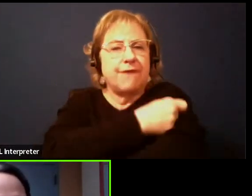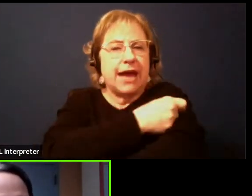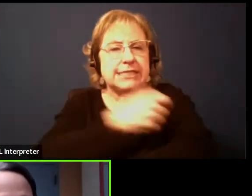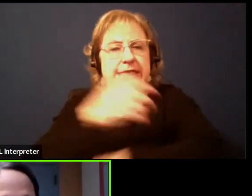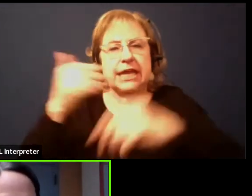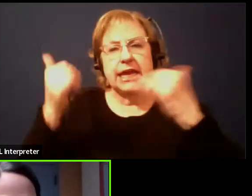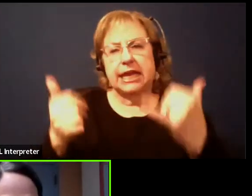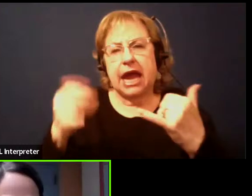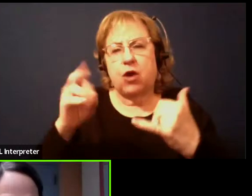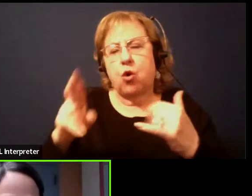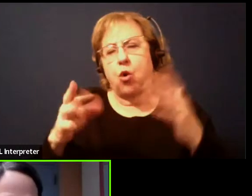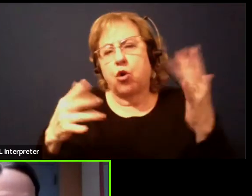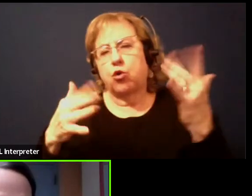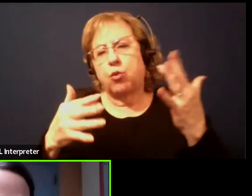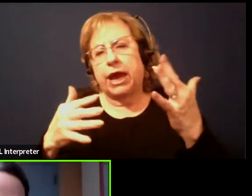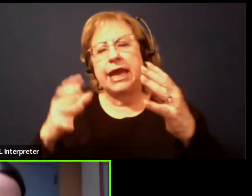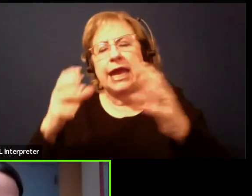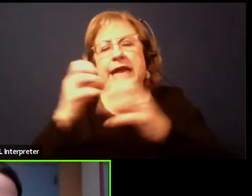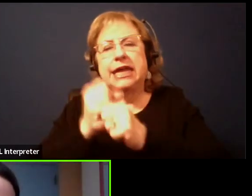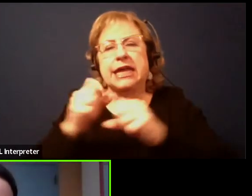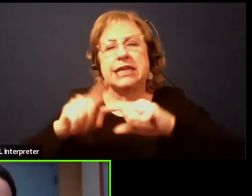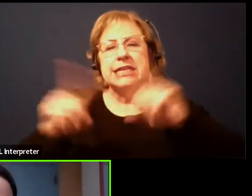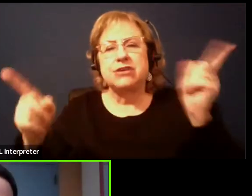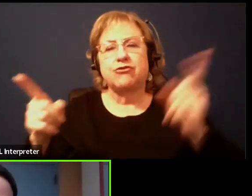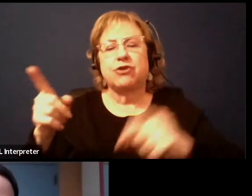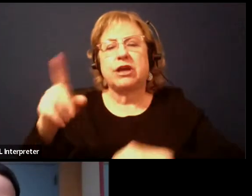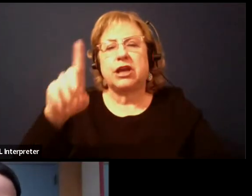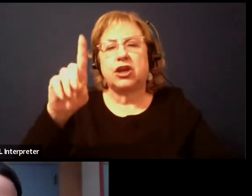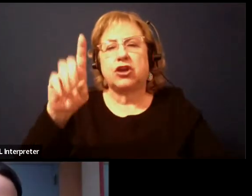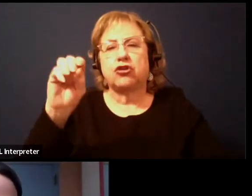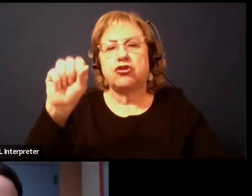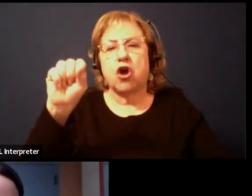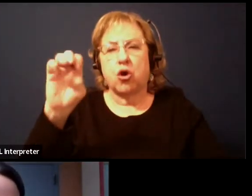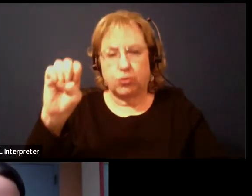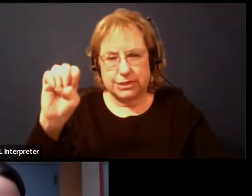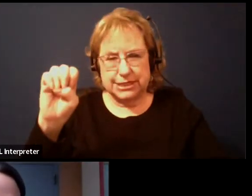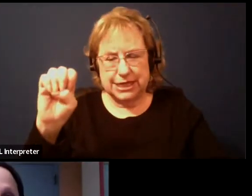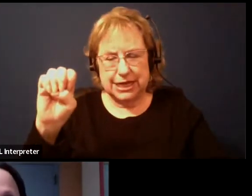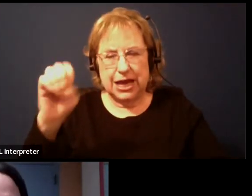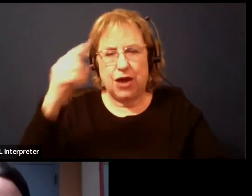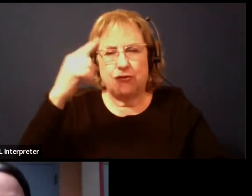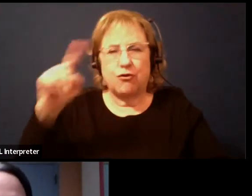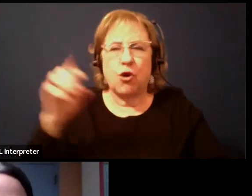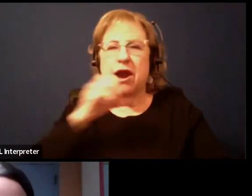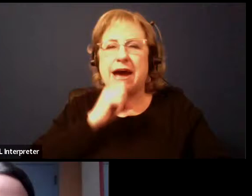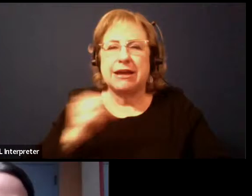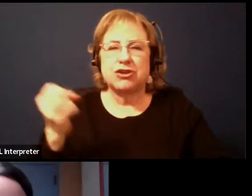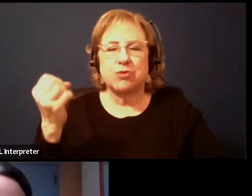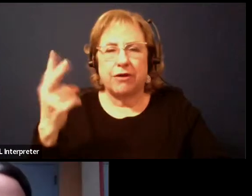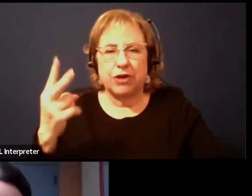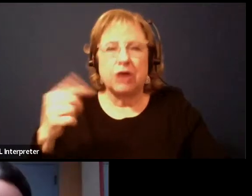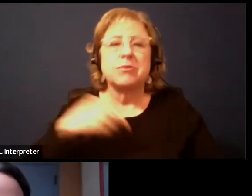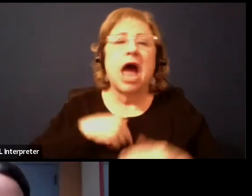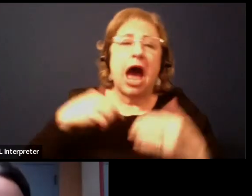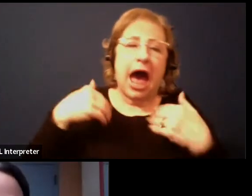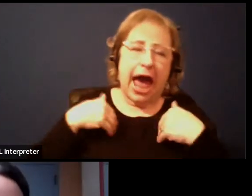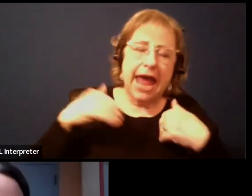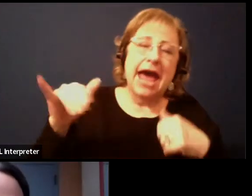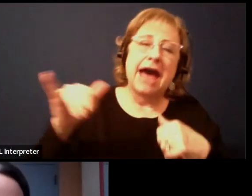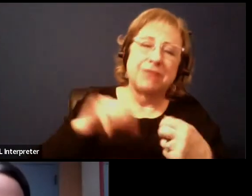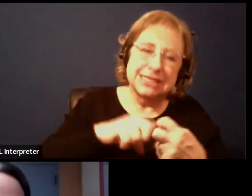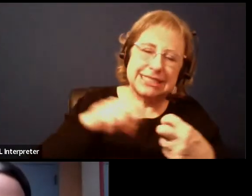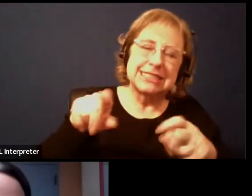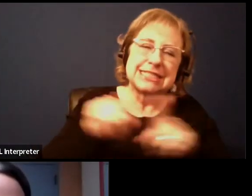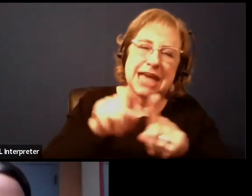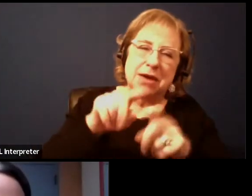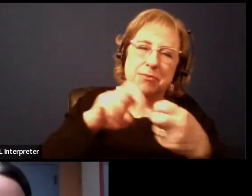get the different dose for a 12-year-old? So I'm in this boat. I have an 11-year-old. I